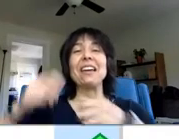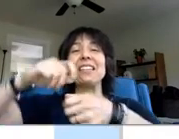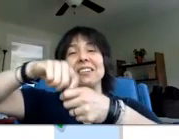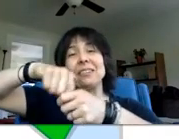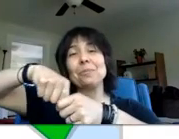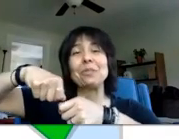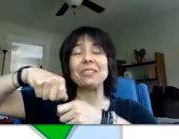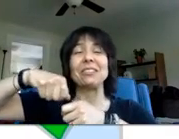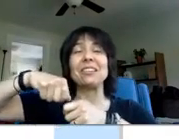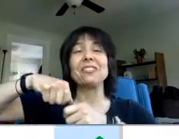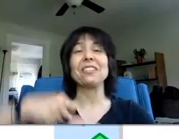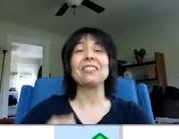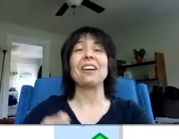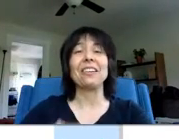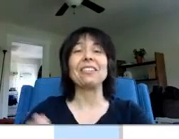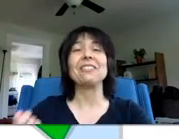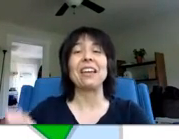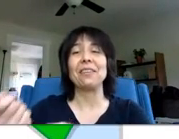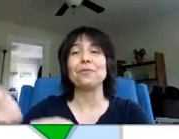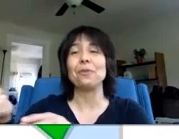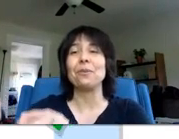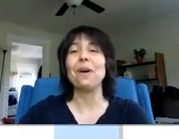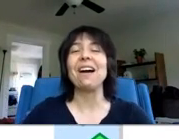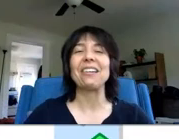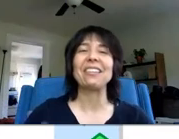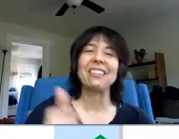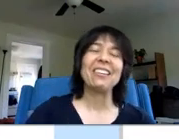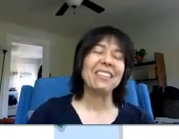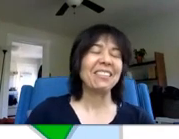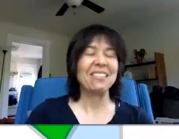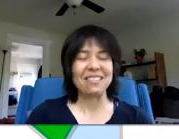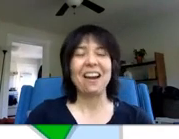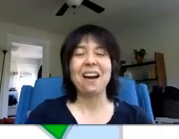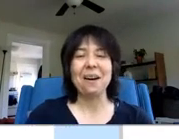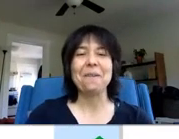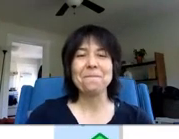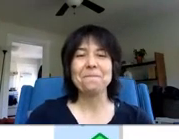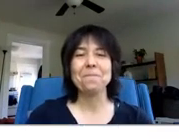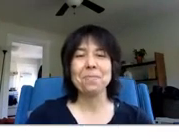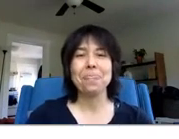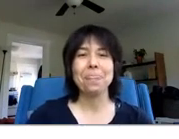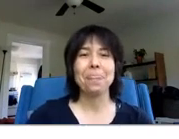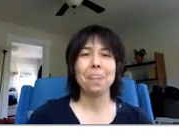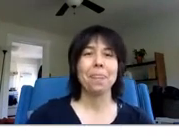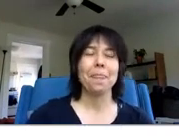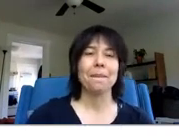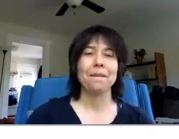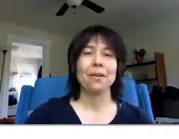go together. You put the leash on the dog and you take it for a walk. Good job.